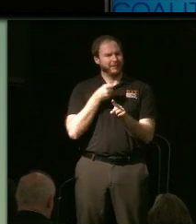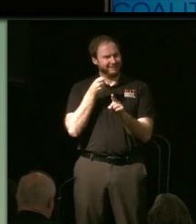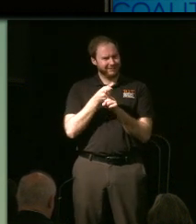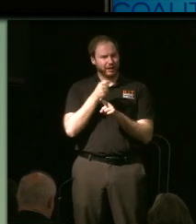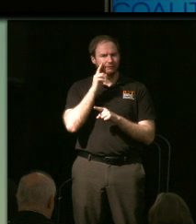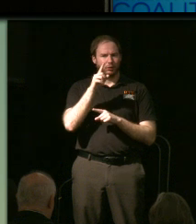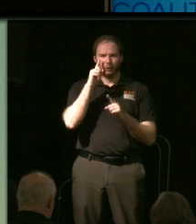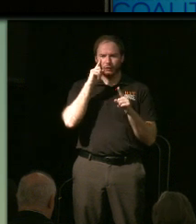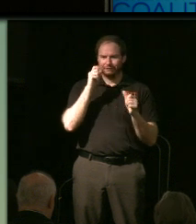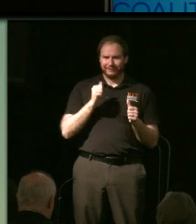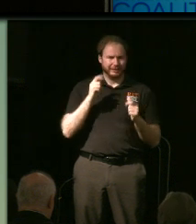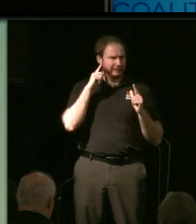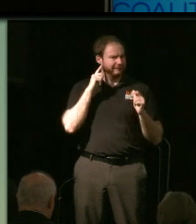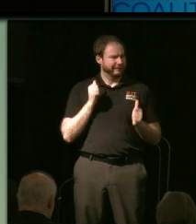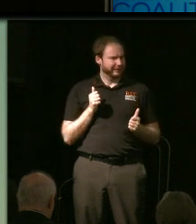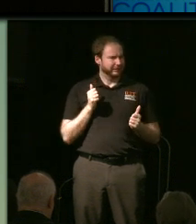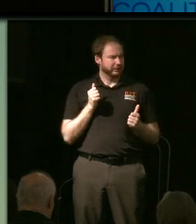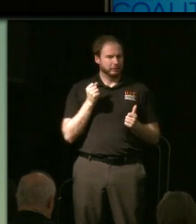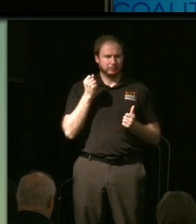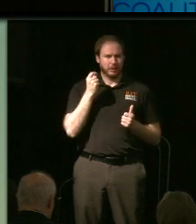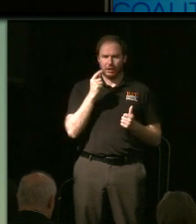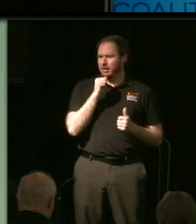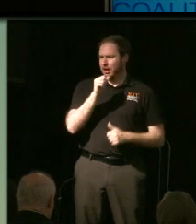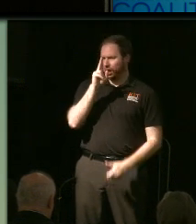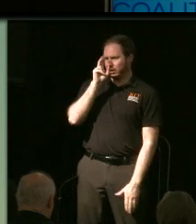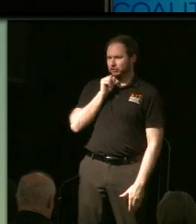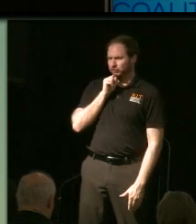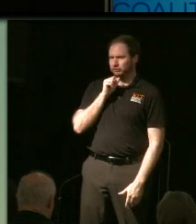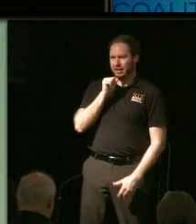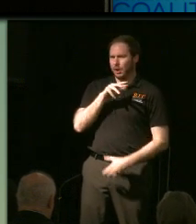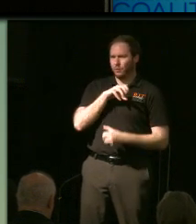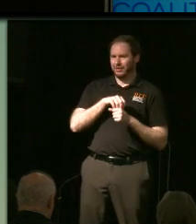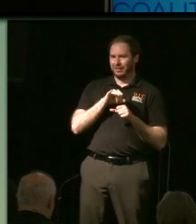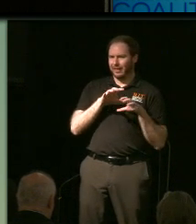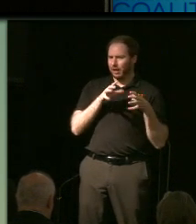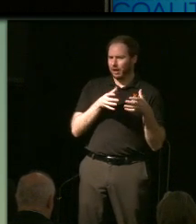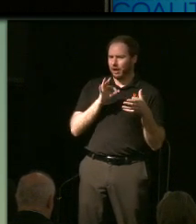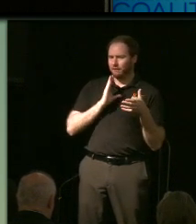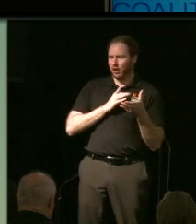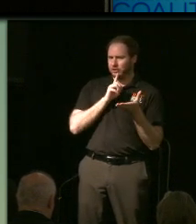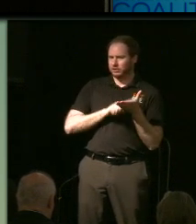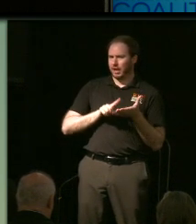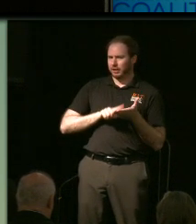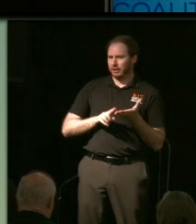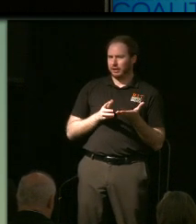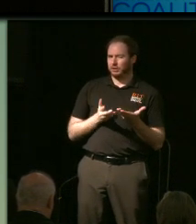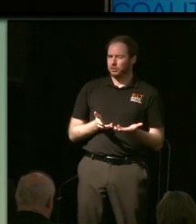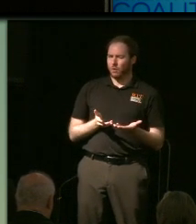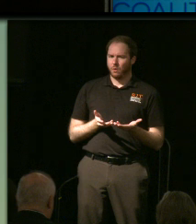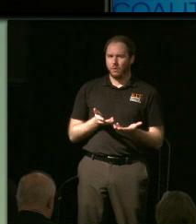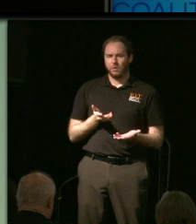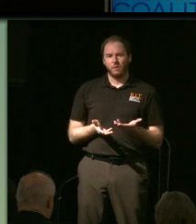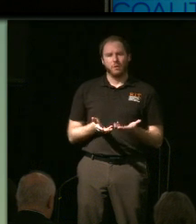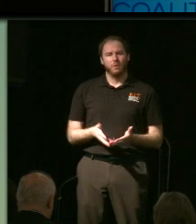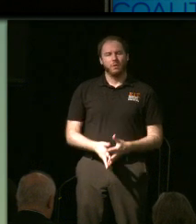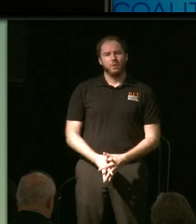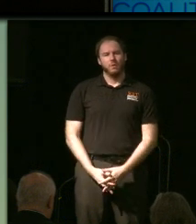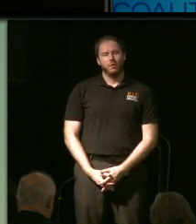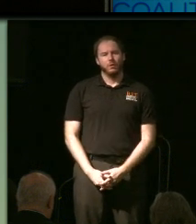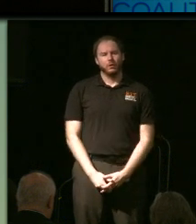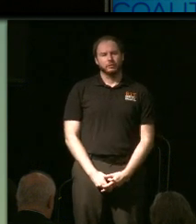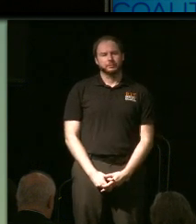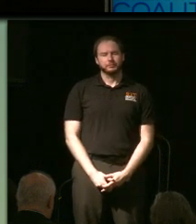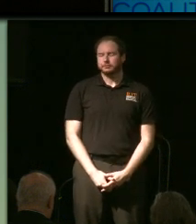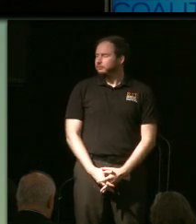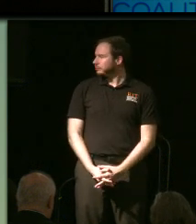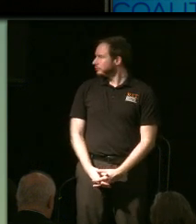vision and hearing, but it doesn't, it's not an Usher gene. So this is a